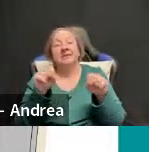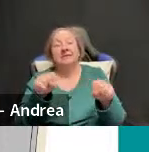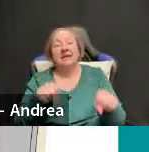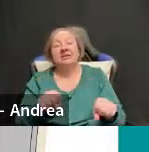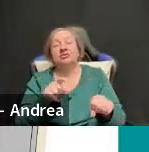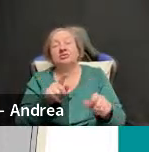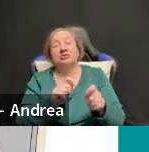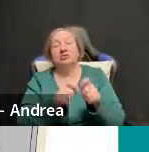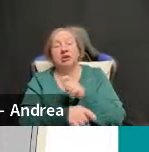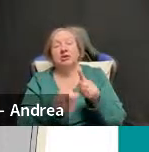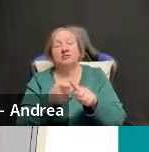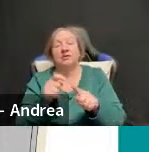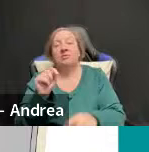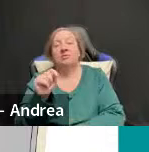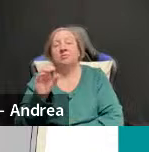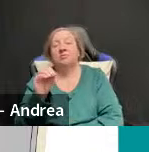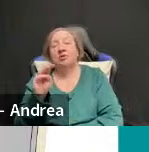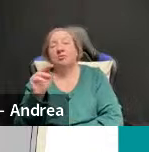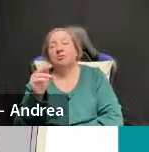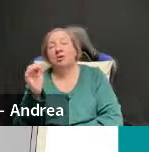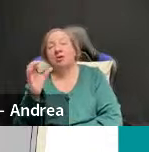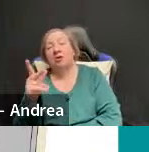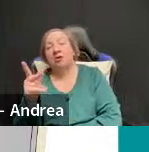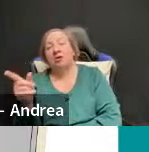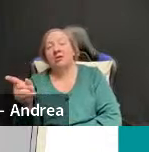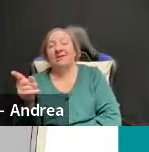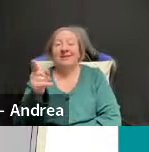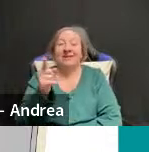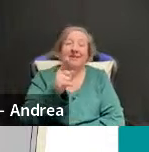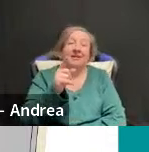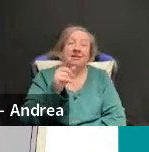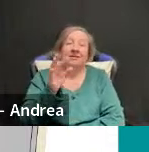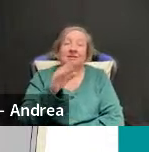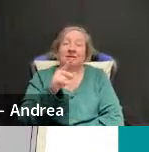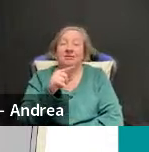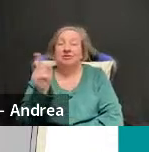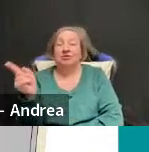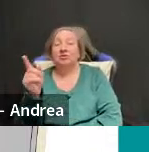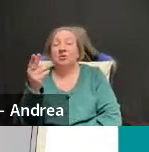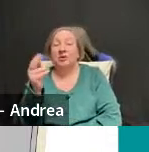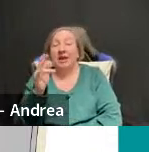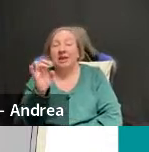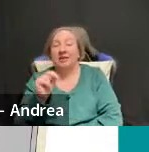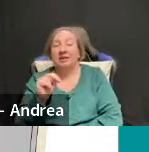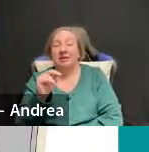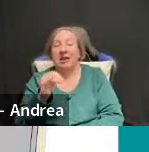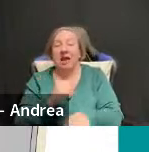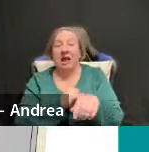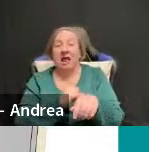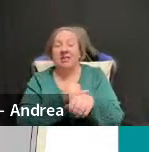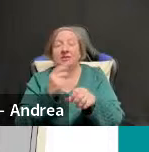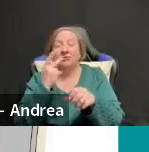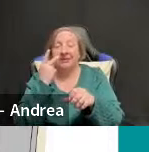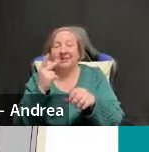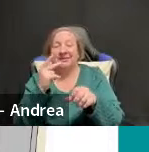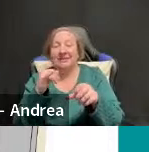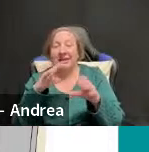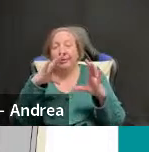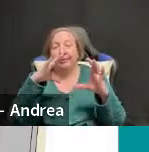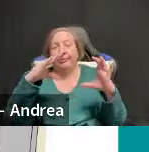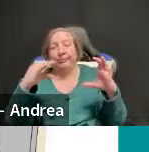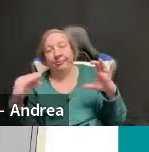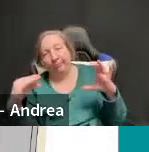from Tomahawk down to between Tomahawk and Hayden Island, you can see the geometry sort of restricts here, and that leaves us